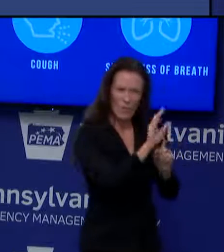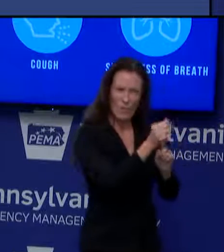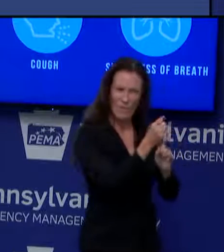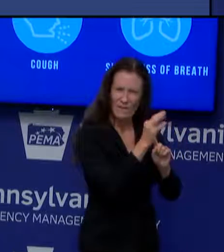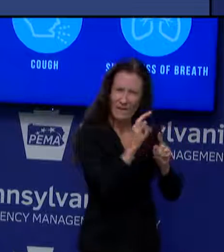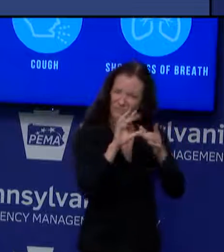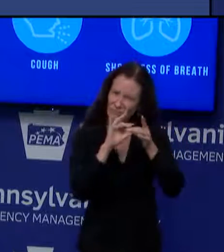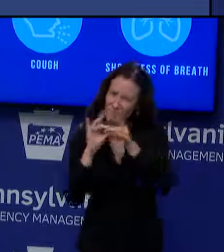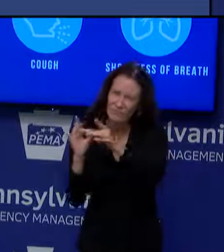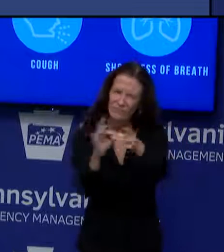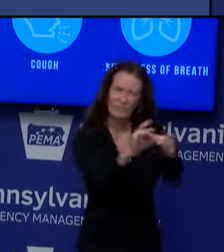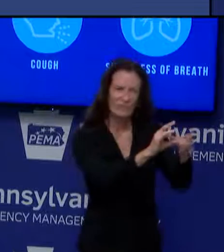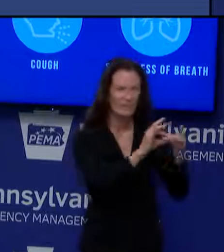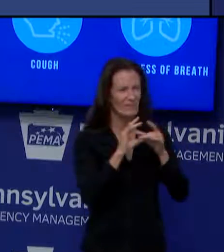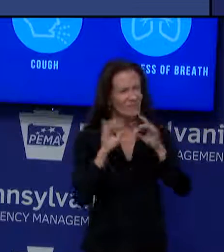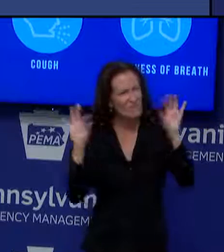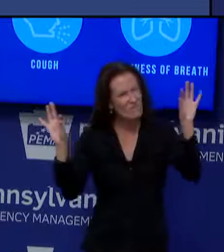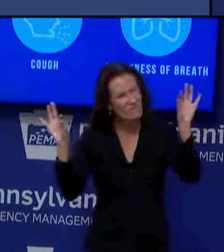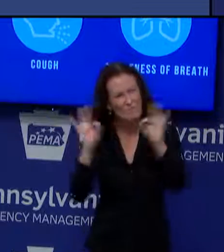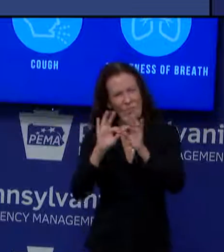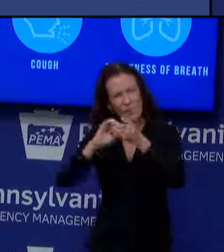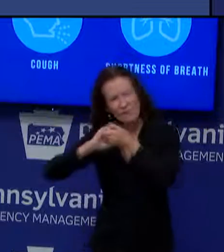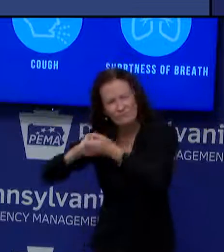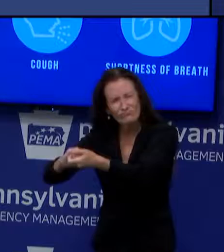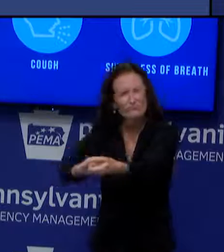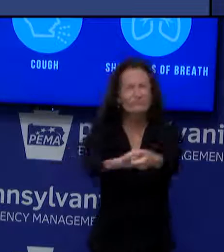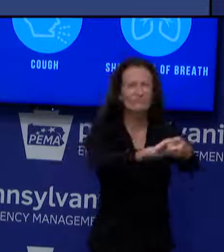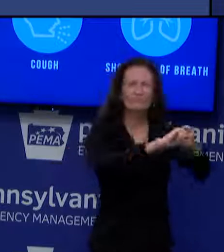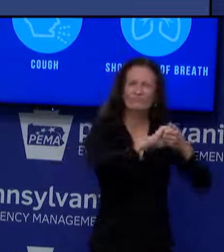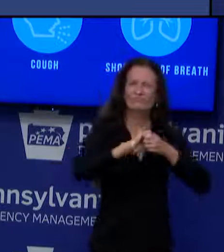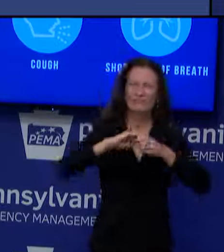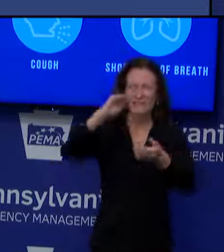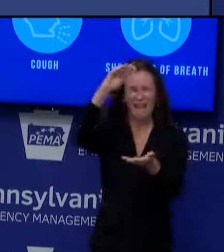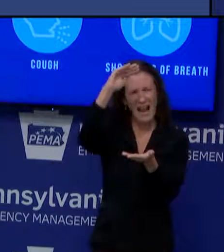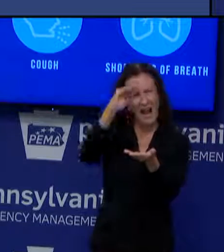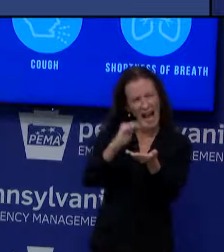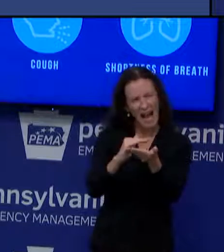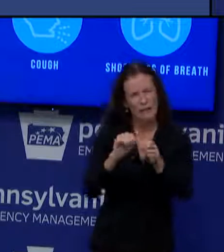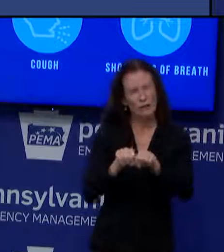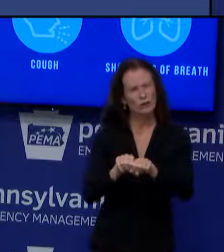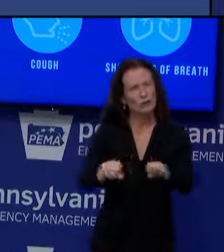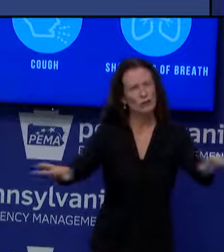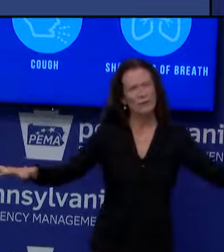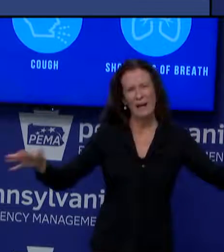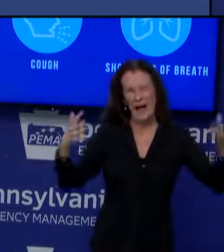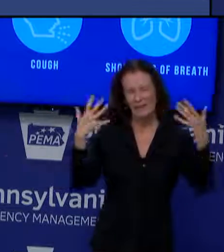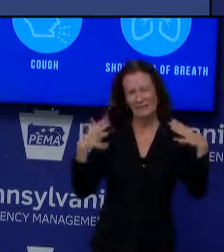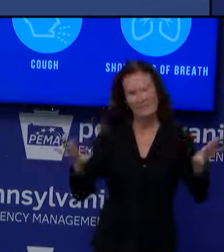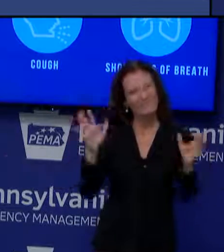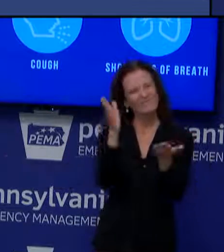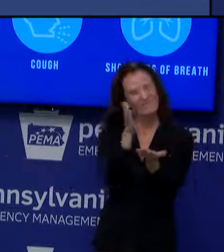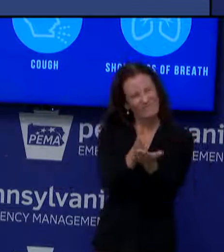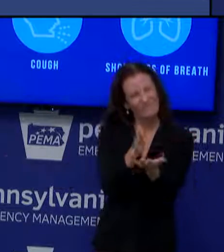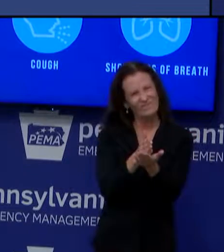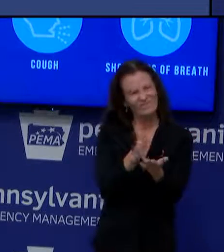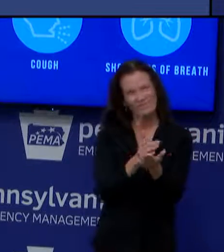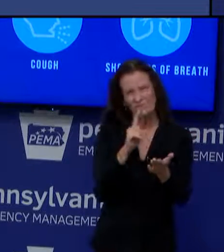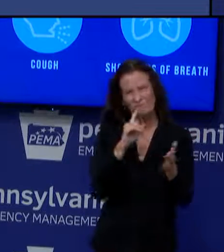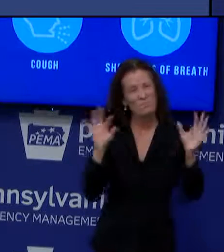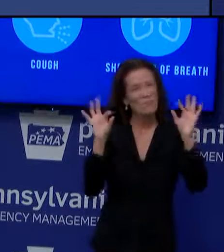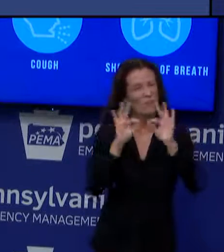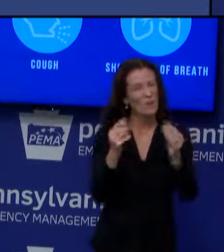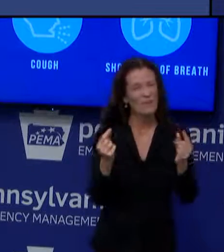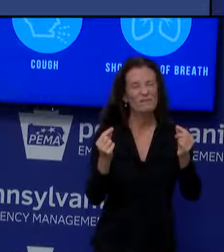the spread of this contagious and dangerous virus. We need to mask up, wash